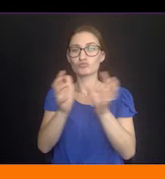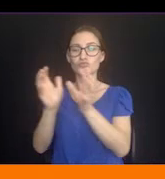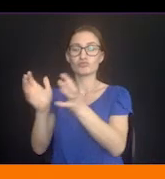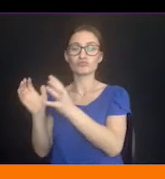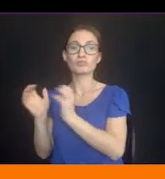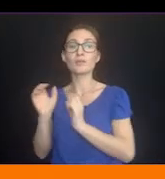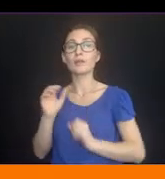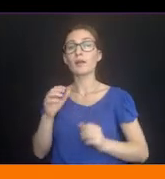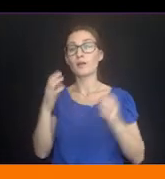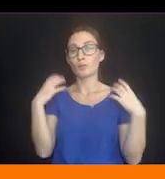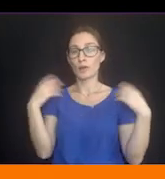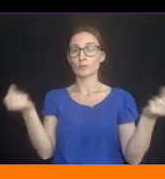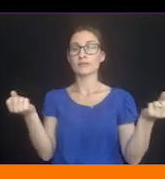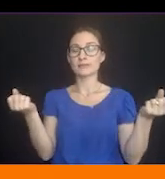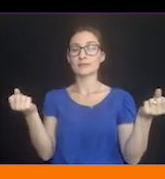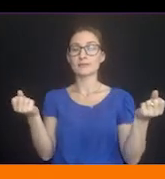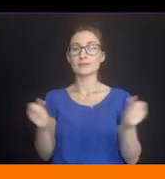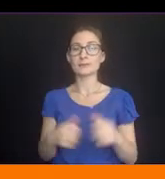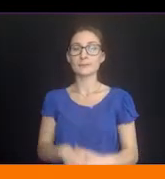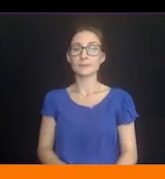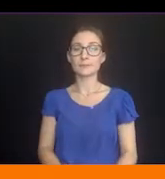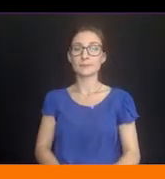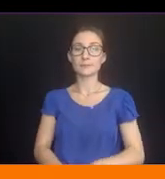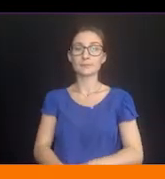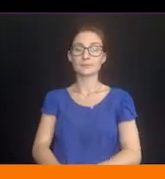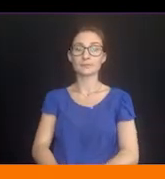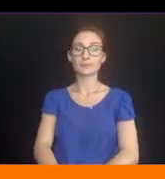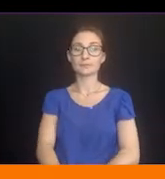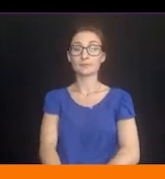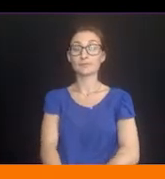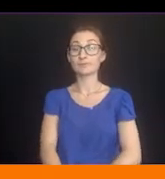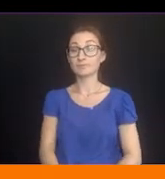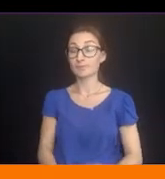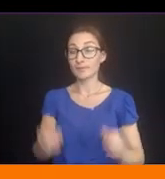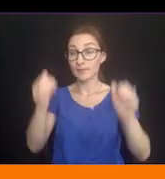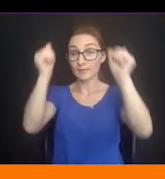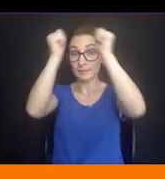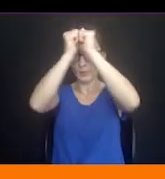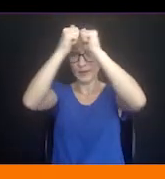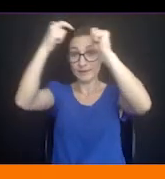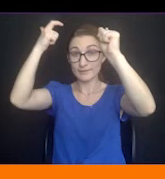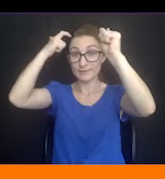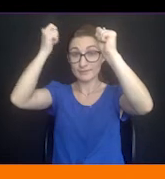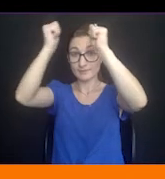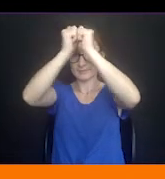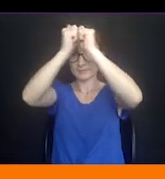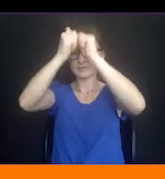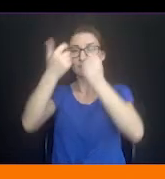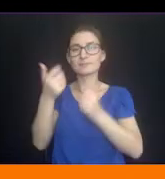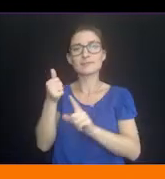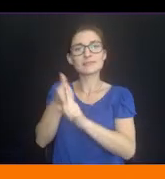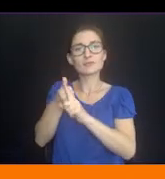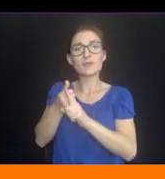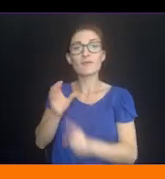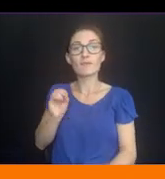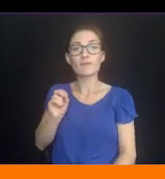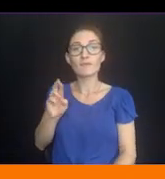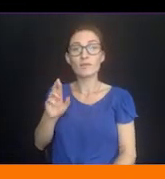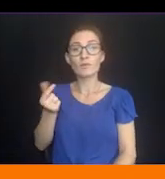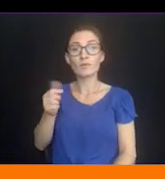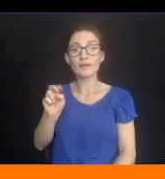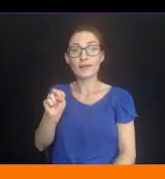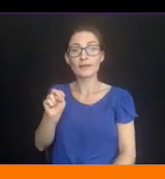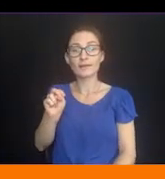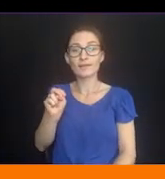from these 6 spheres of wellness. So for instance, if your brain is an